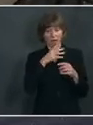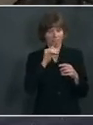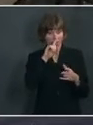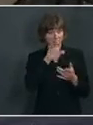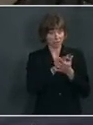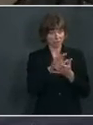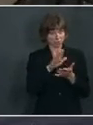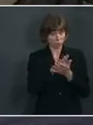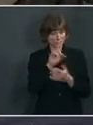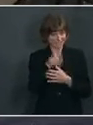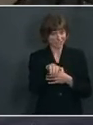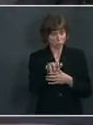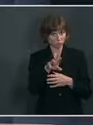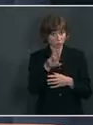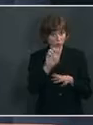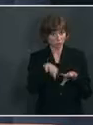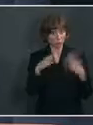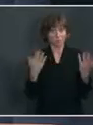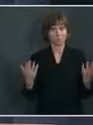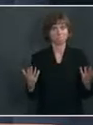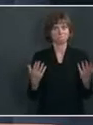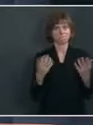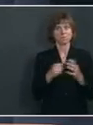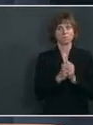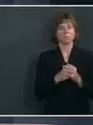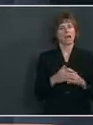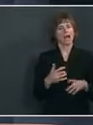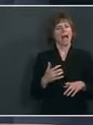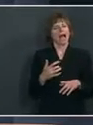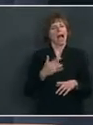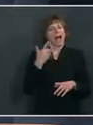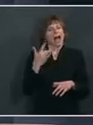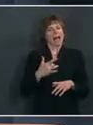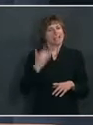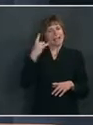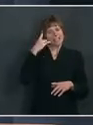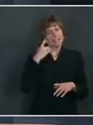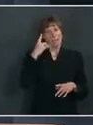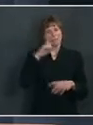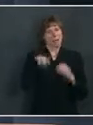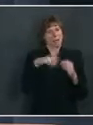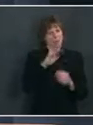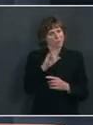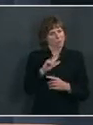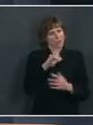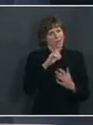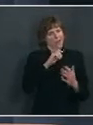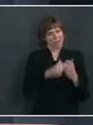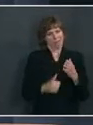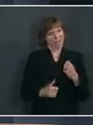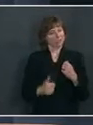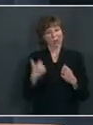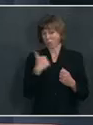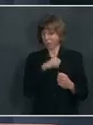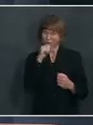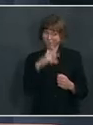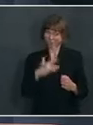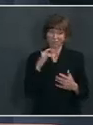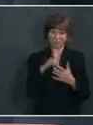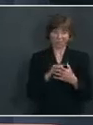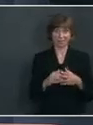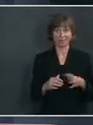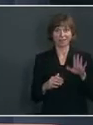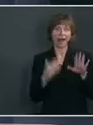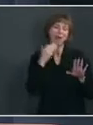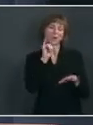believe schools need to reopen? I sense skepticism about the bill getting passed. We don't feel that. Look, I think the reason... I